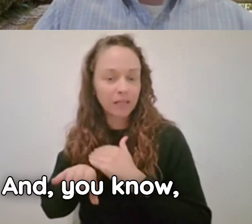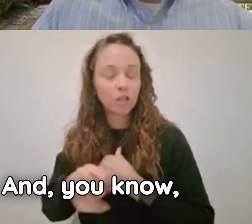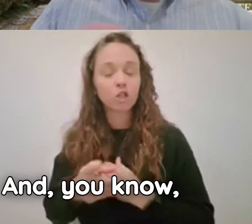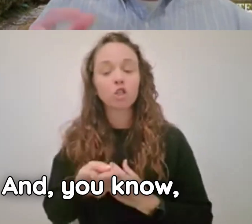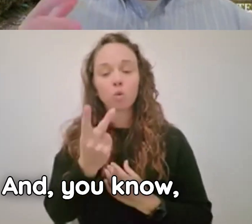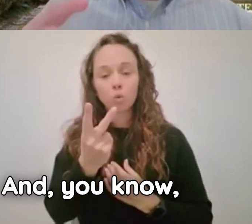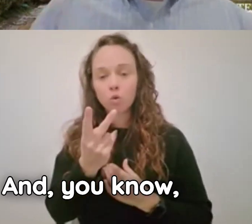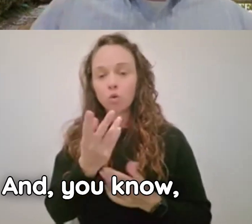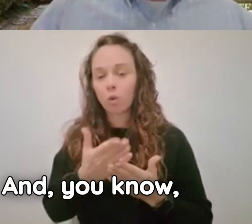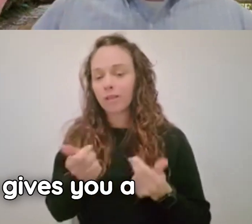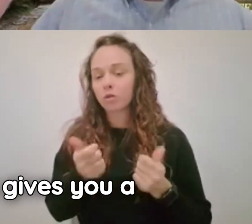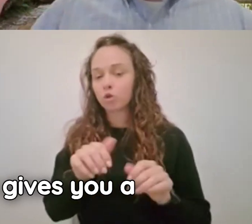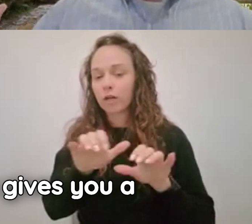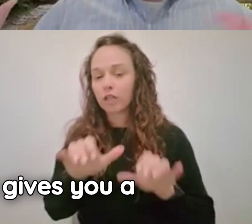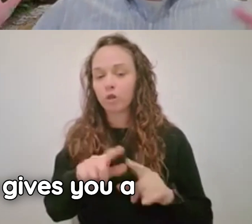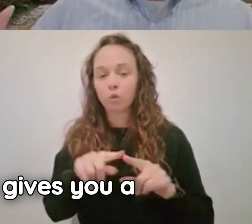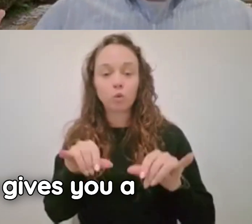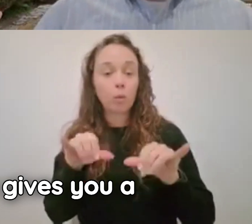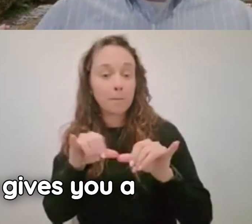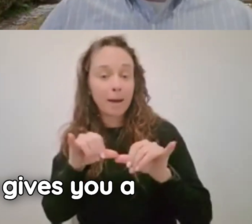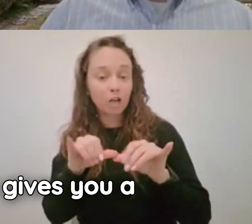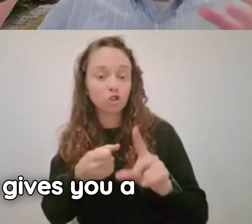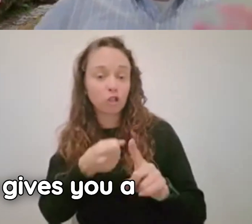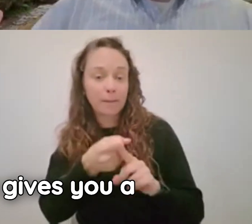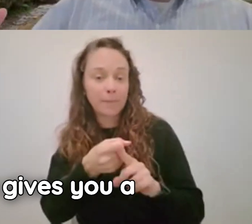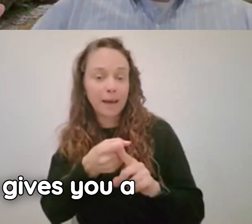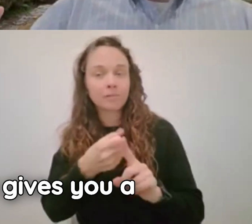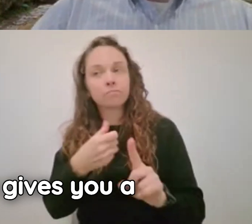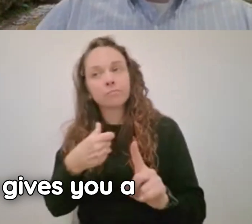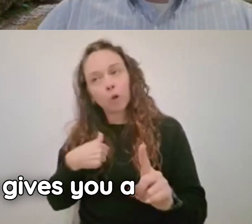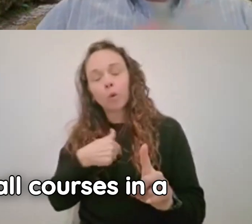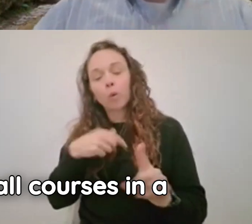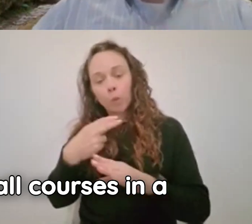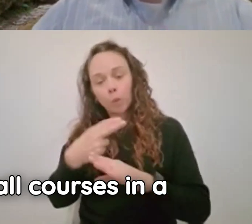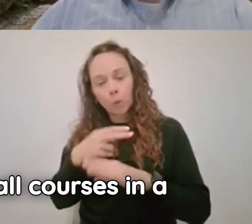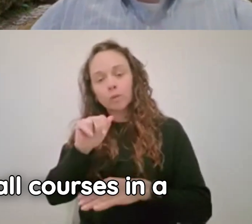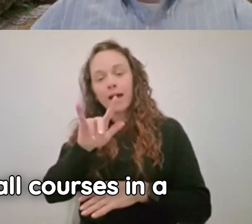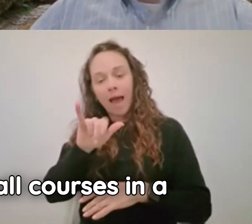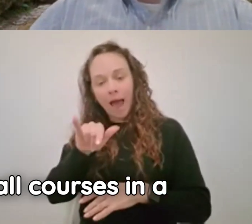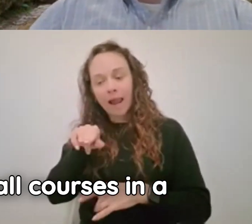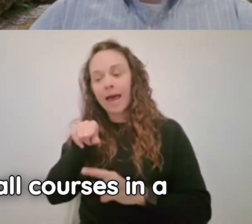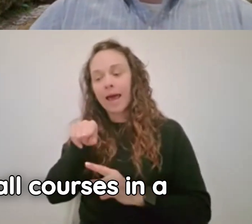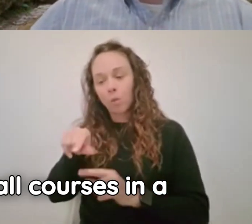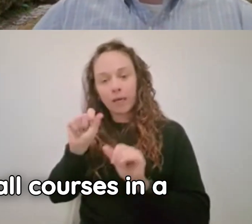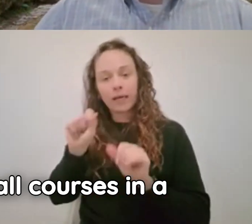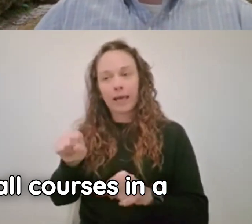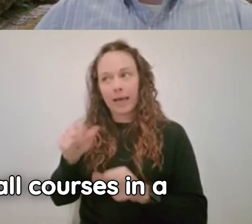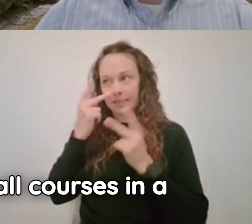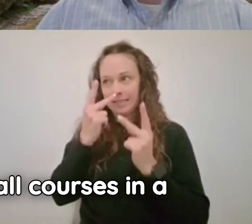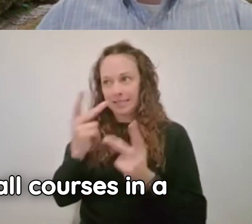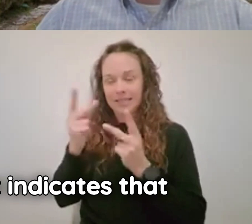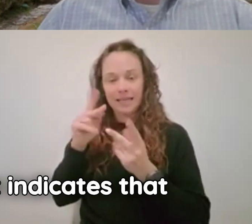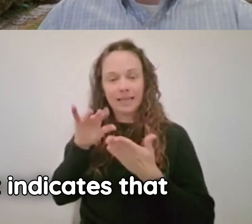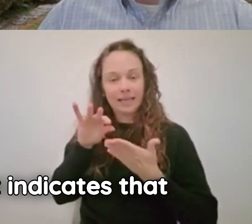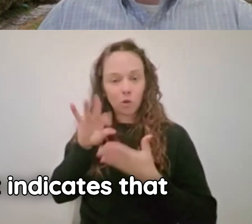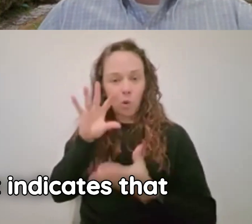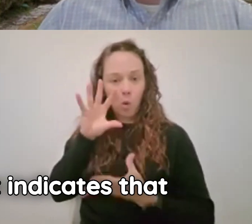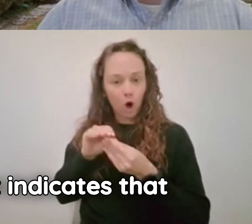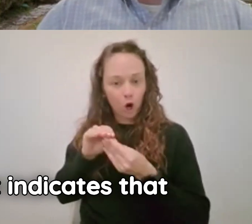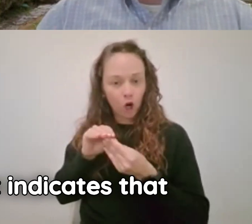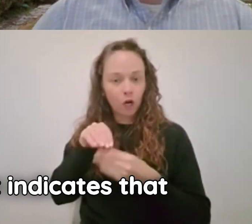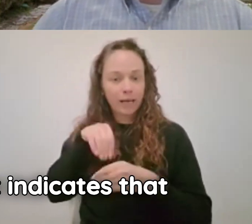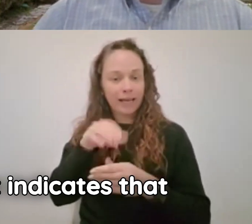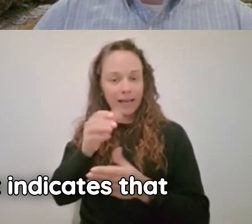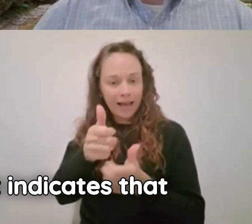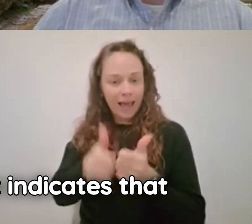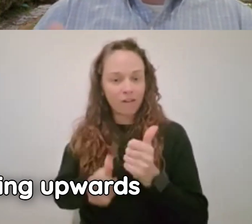impact, and we use Ally and it gives you we can get a composite score across all courses in a given semester.